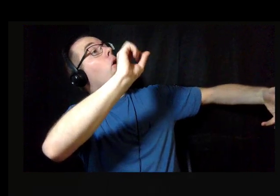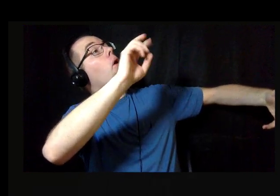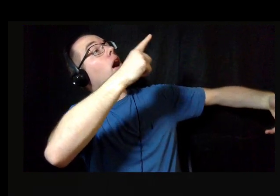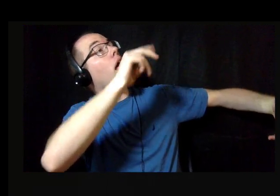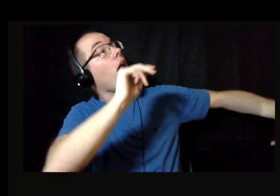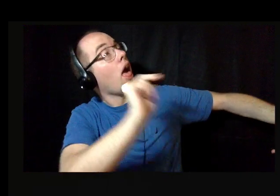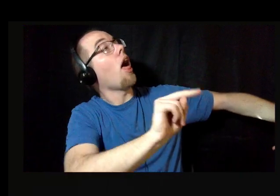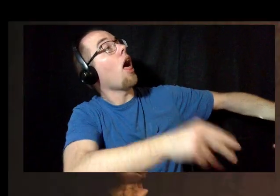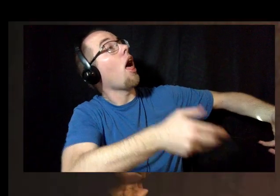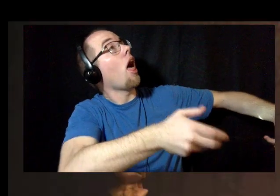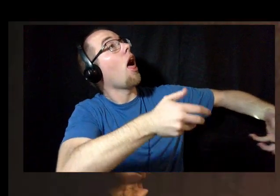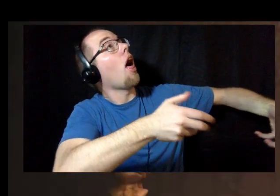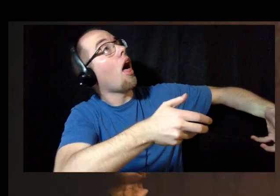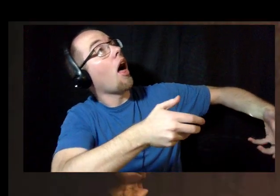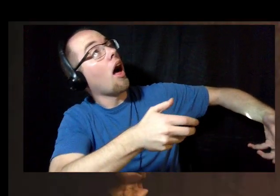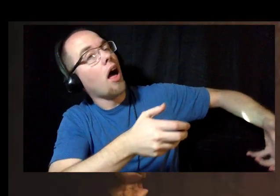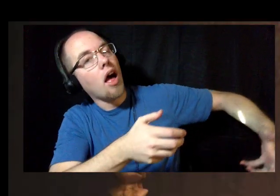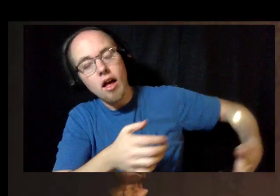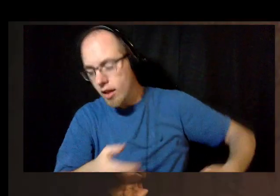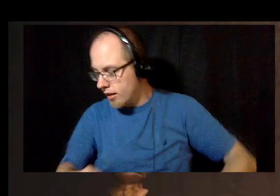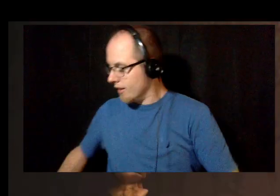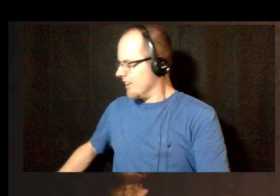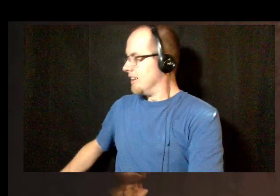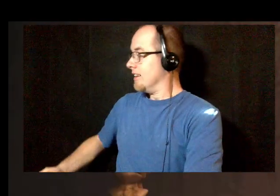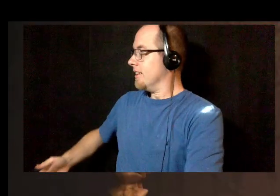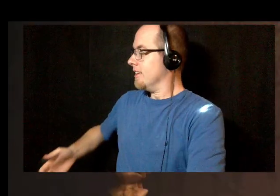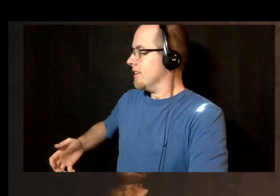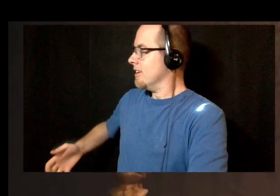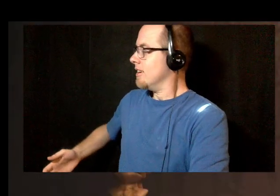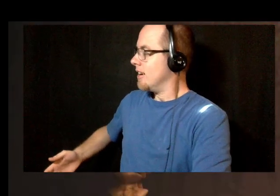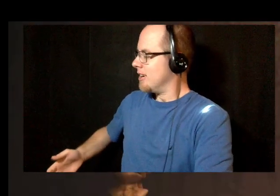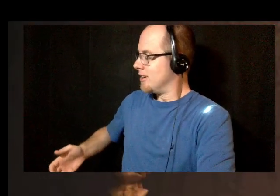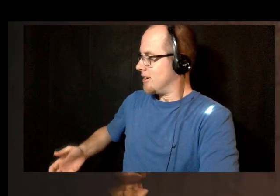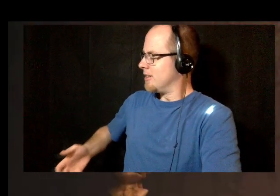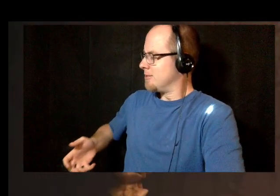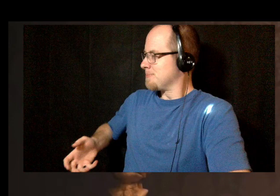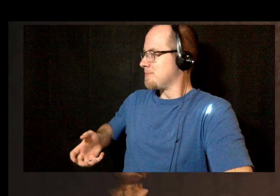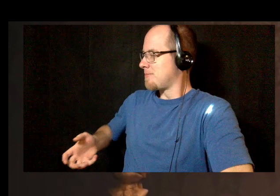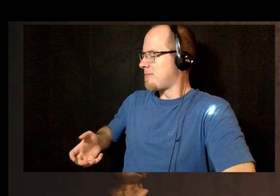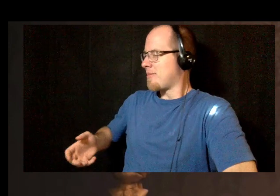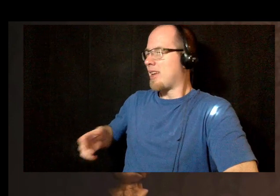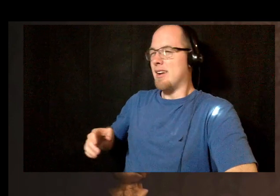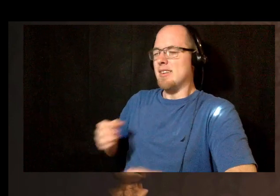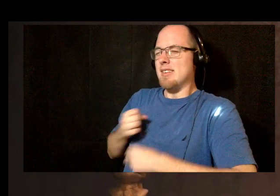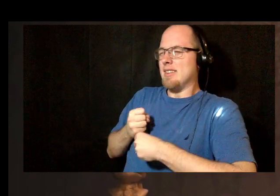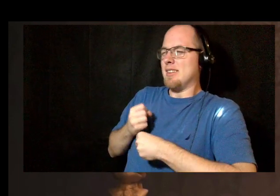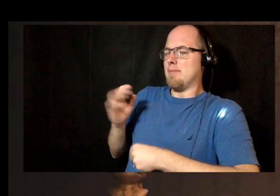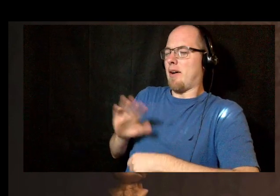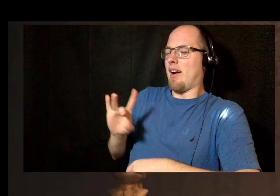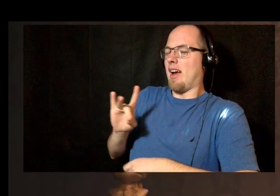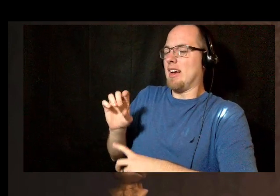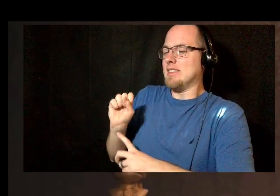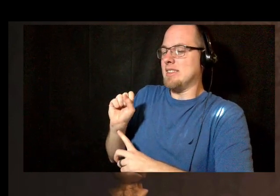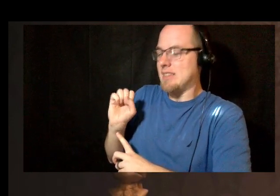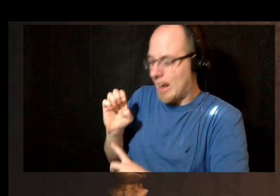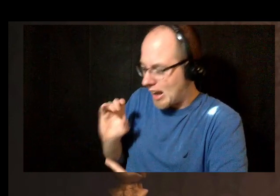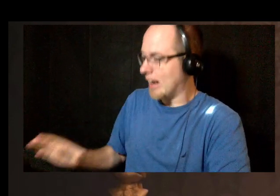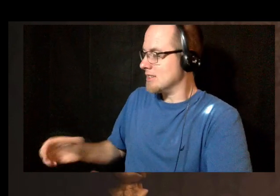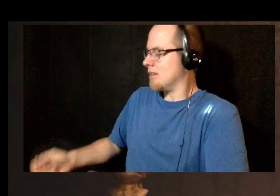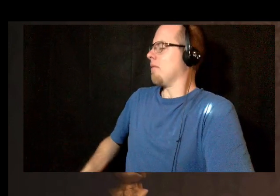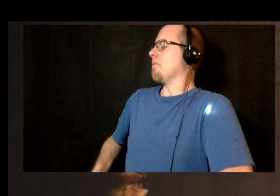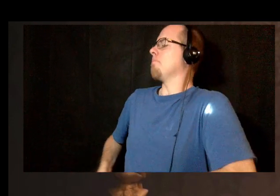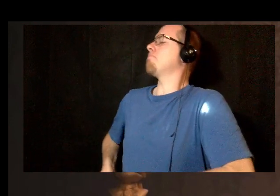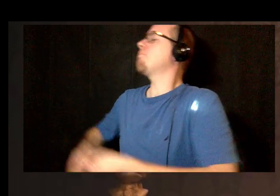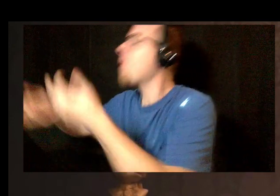Morgan! And Morgan managed to pull himself together for about 8 seconds and then just went bah